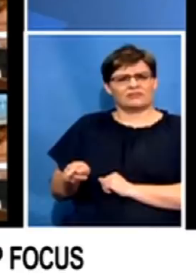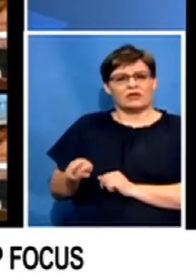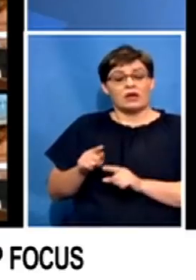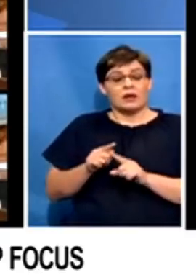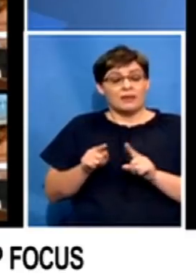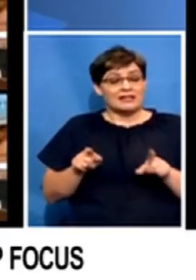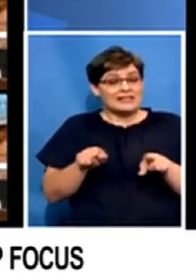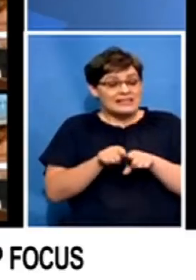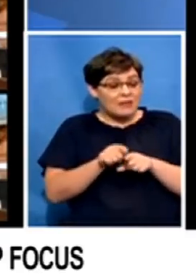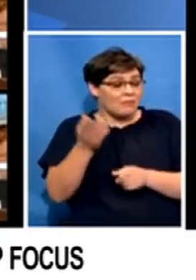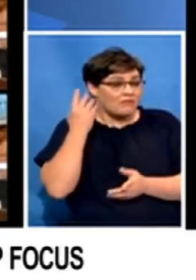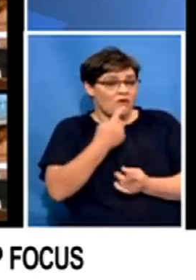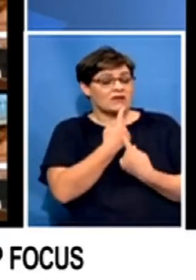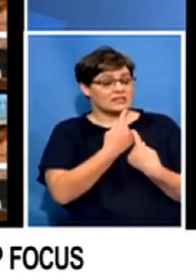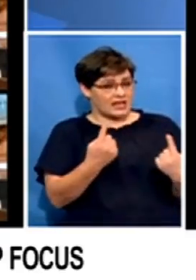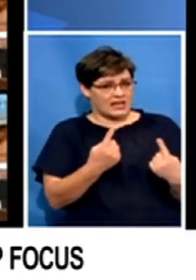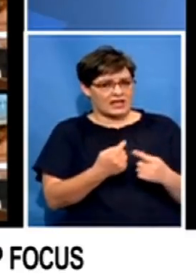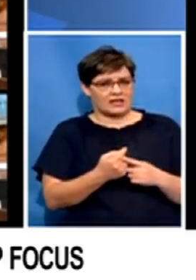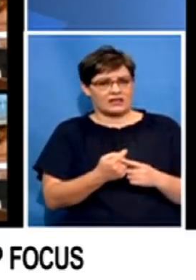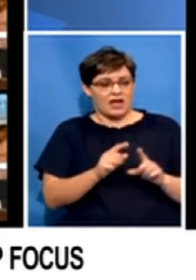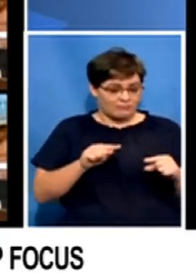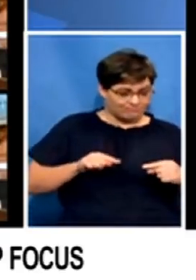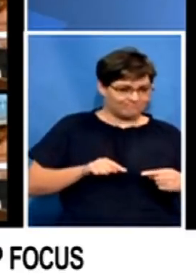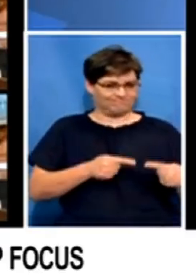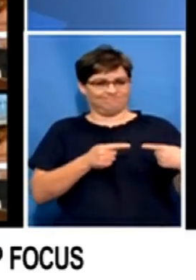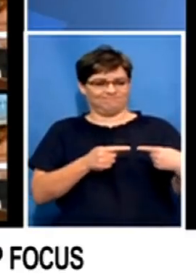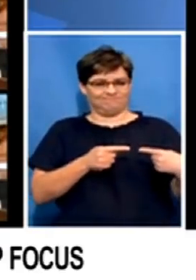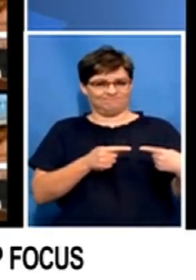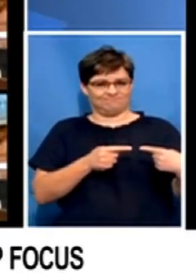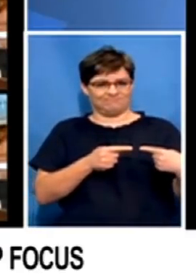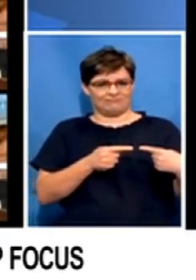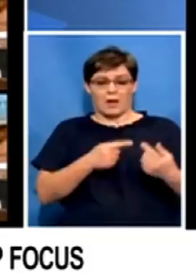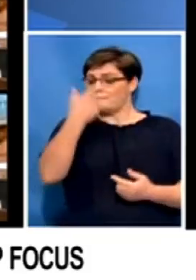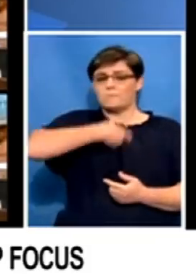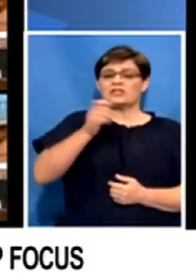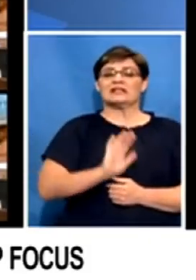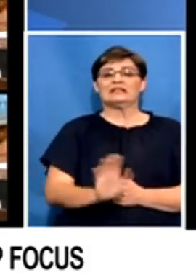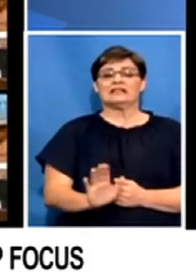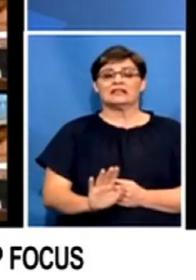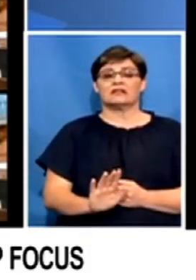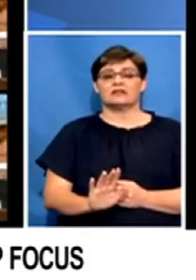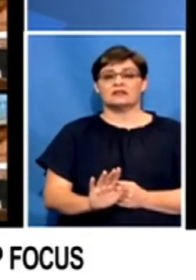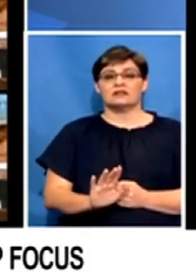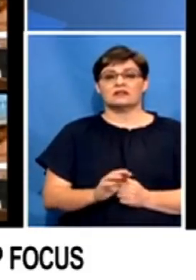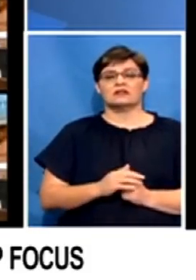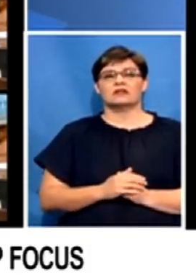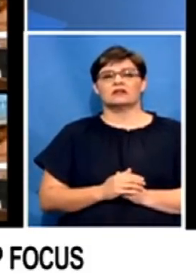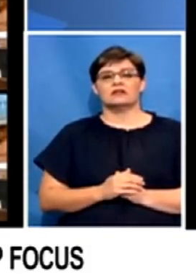the clash, and I don't mean personally, but I suggest that the clash